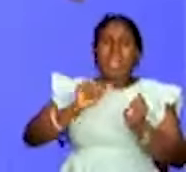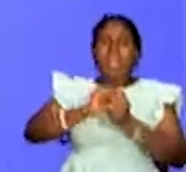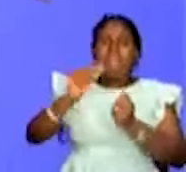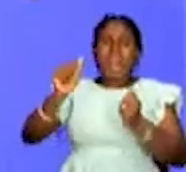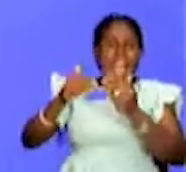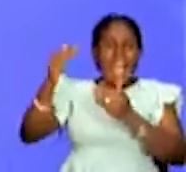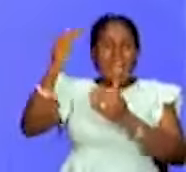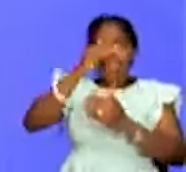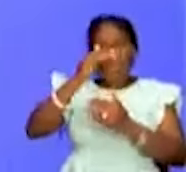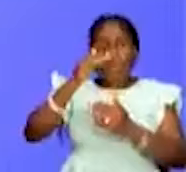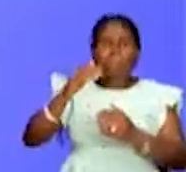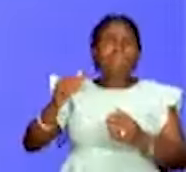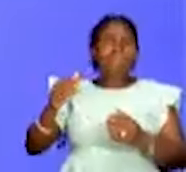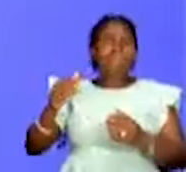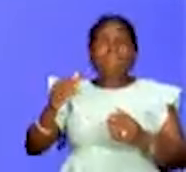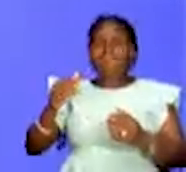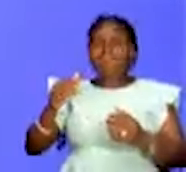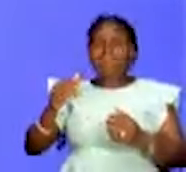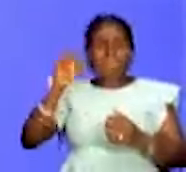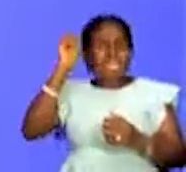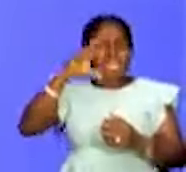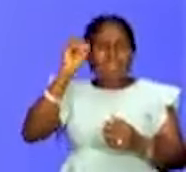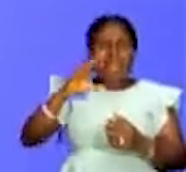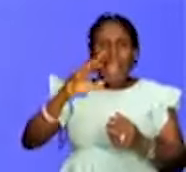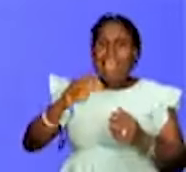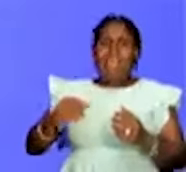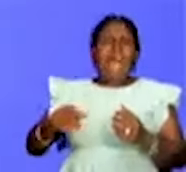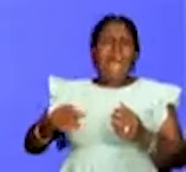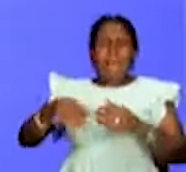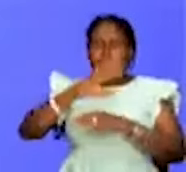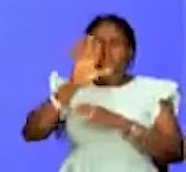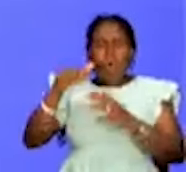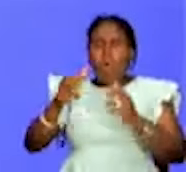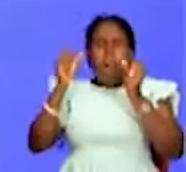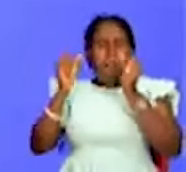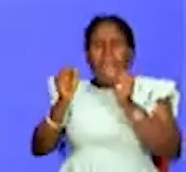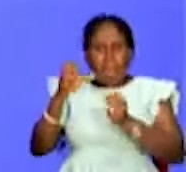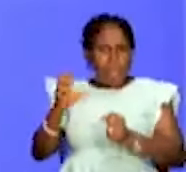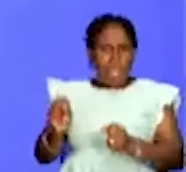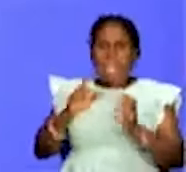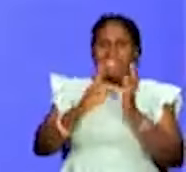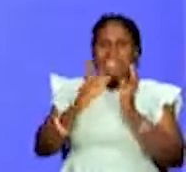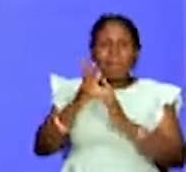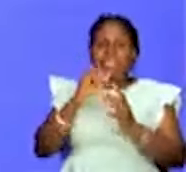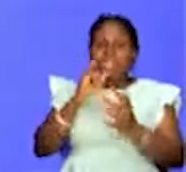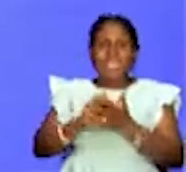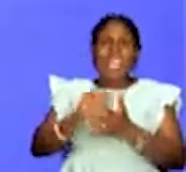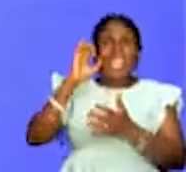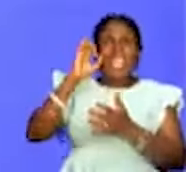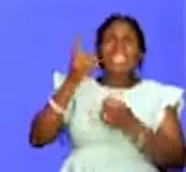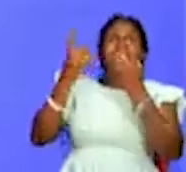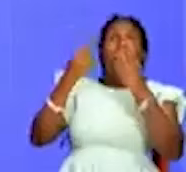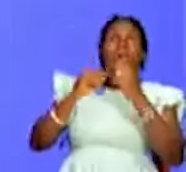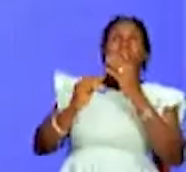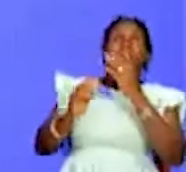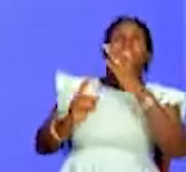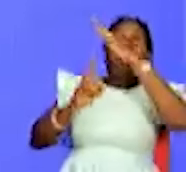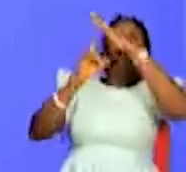principalities, far above all vicissitudes of life. The Bible says, he that cometh from above is above